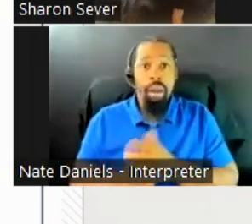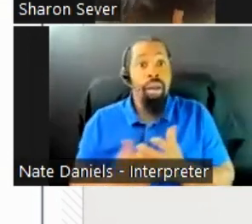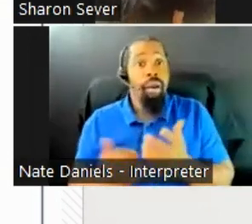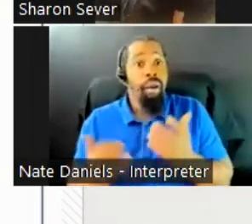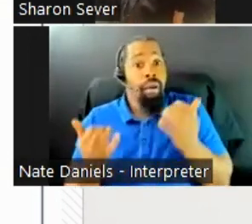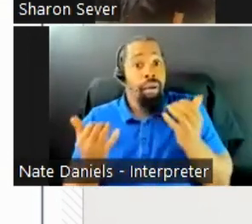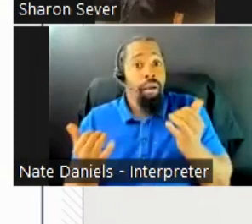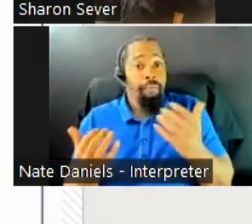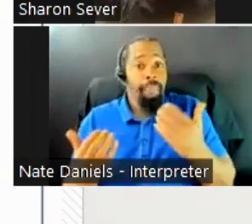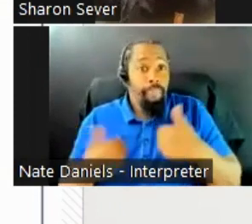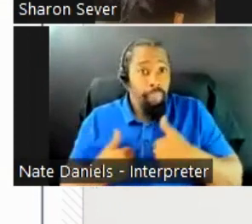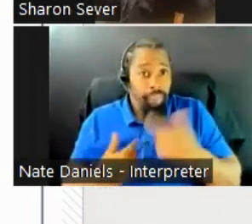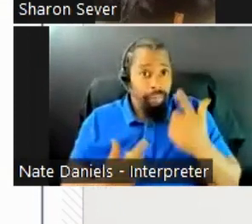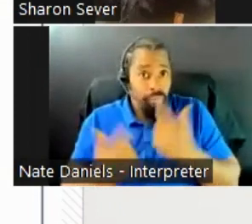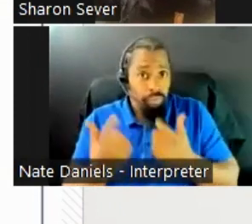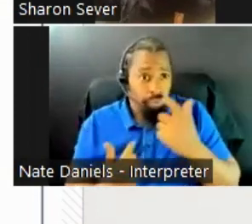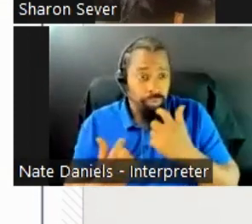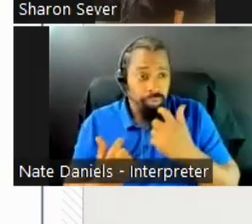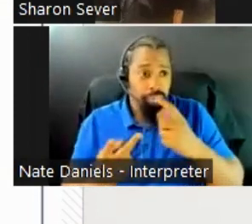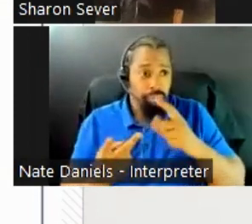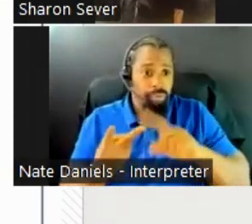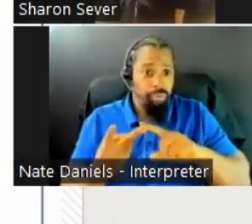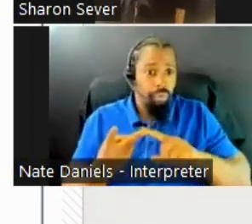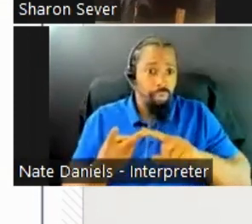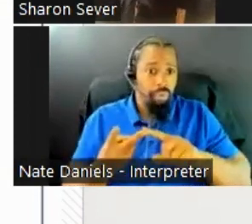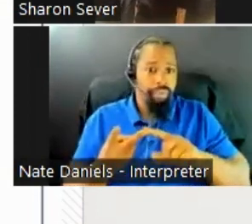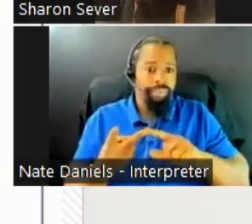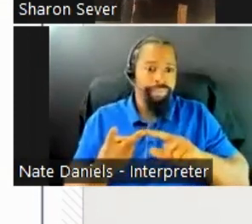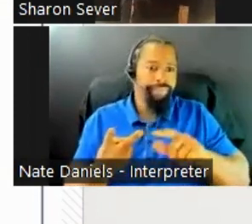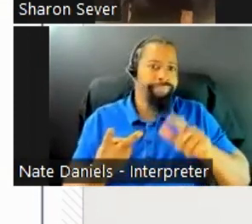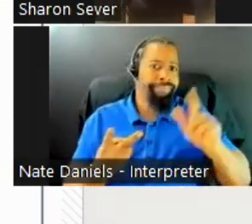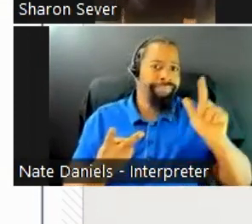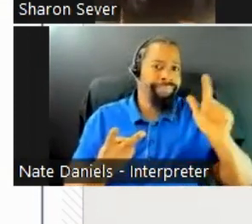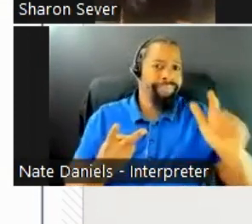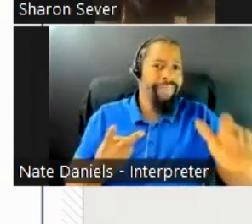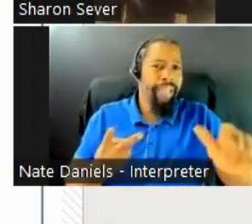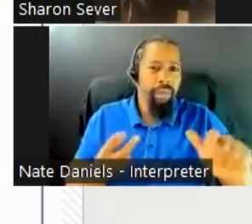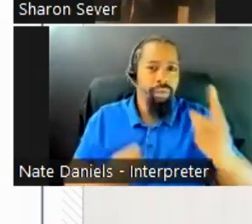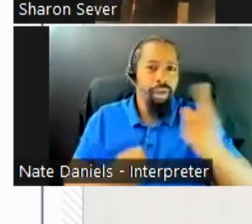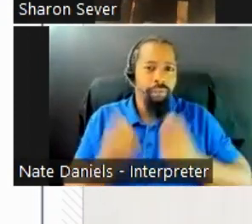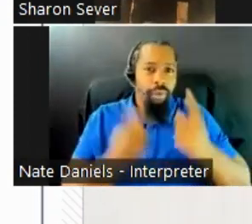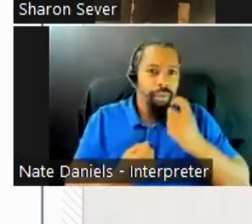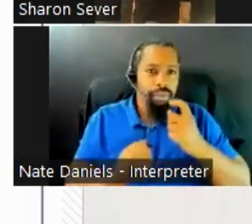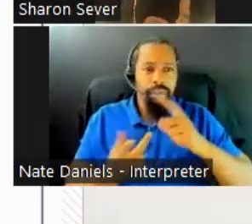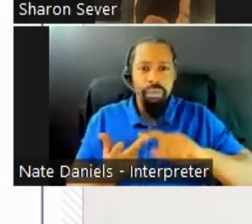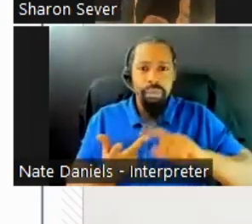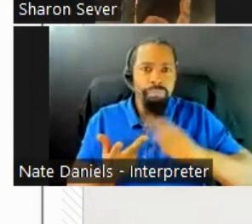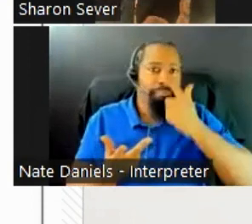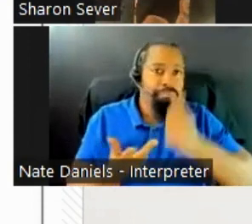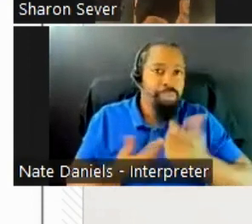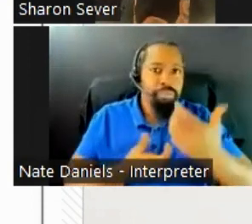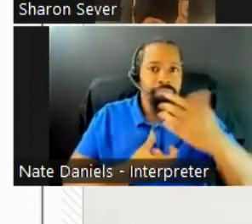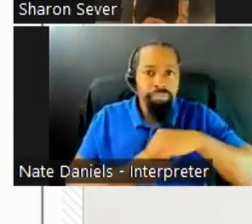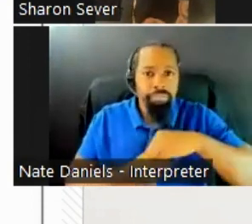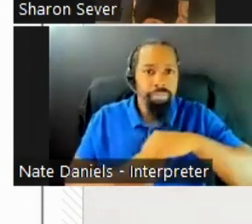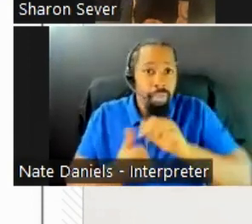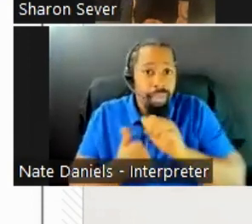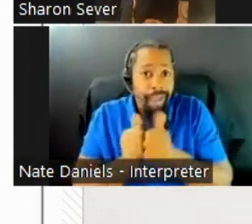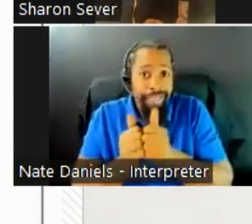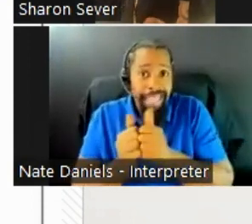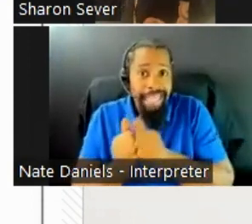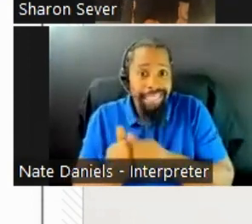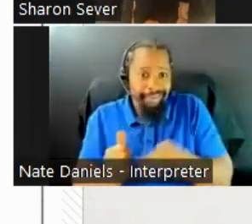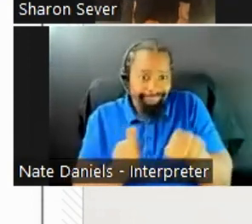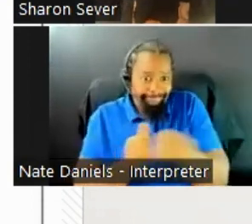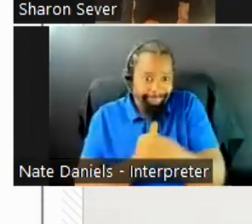now or if you're watching on a recording and you want to be part of this contest, send us an email to the email in red with